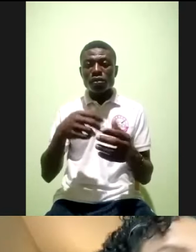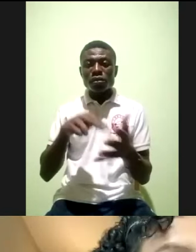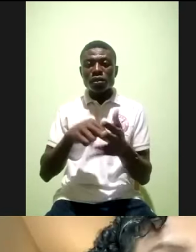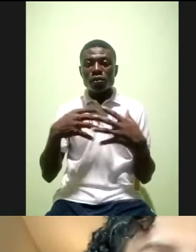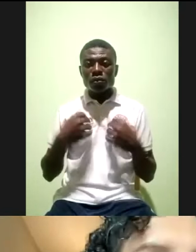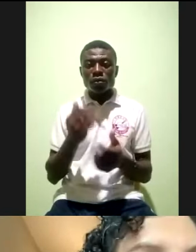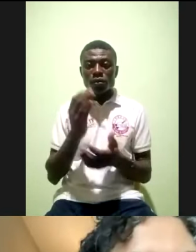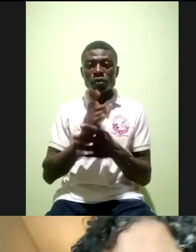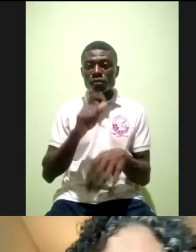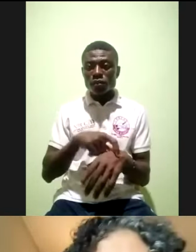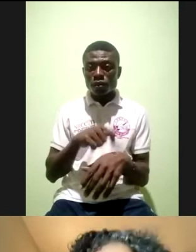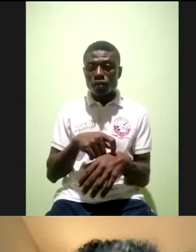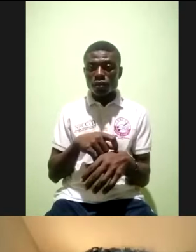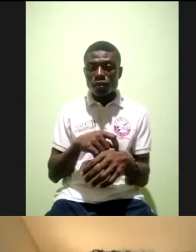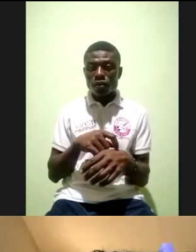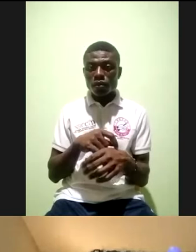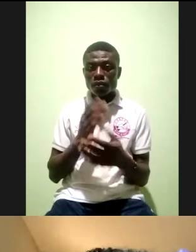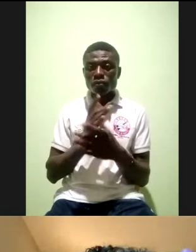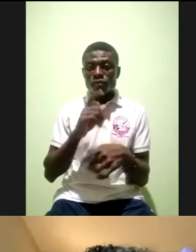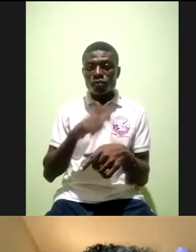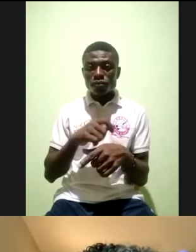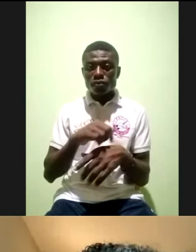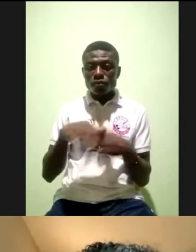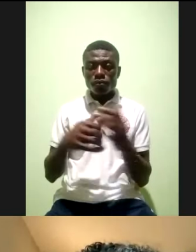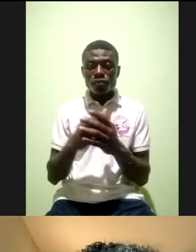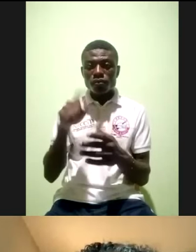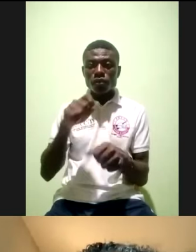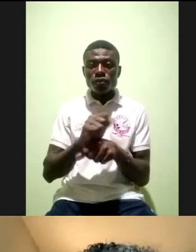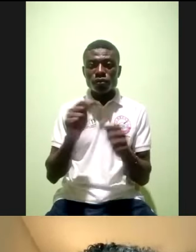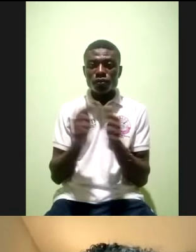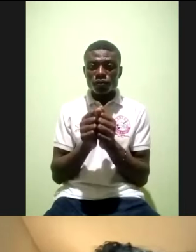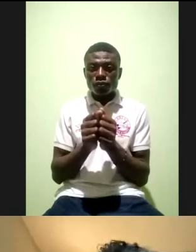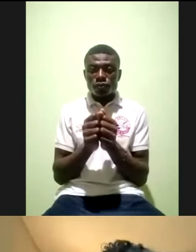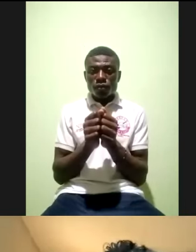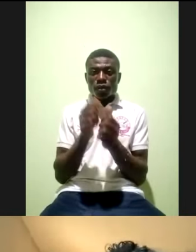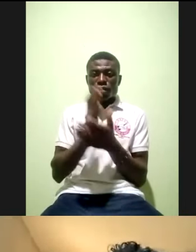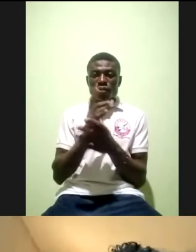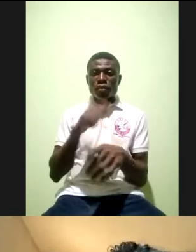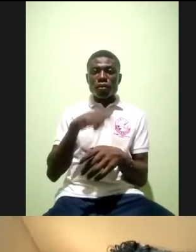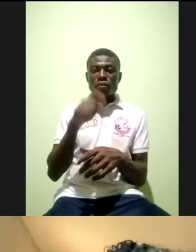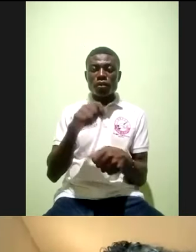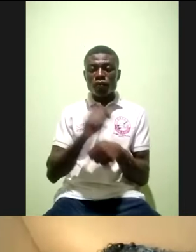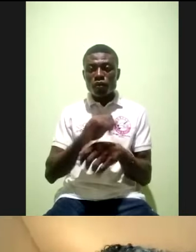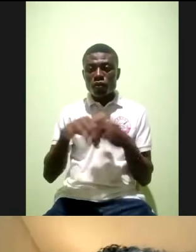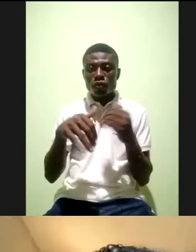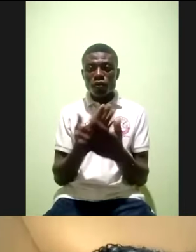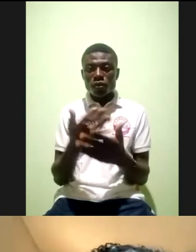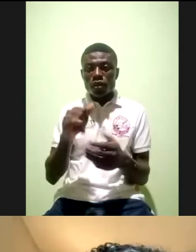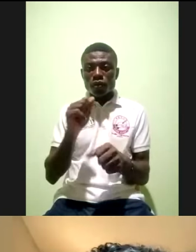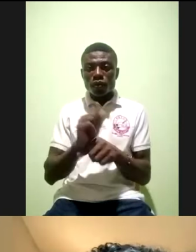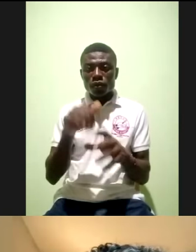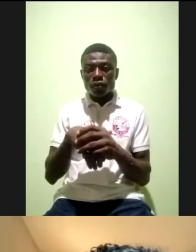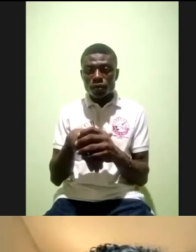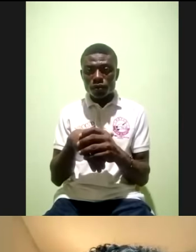we instead of a thinner pencil, we might give them a thicker pen to write on so that their grip is better with the thicker pens.